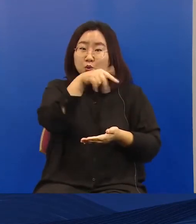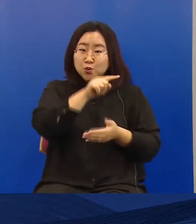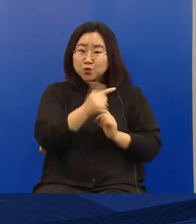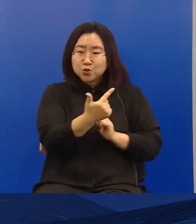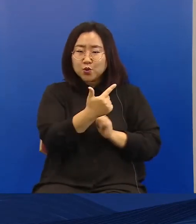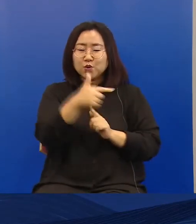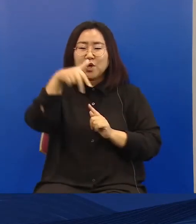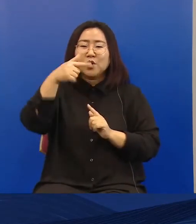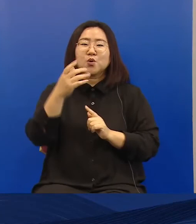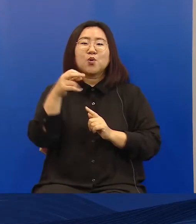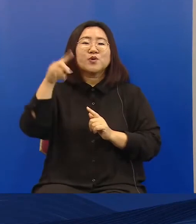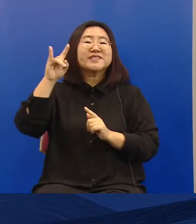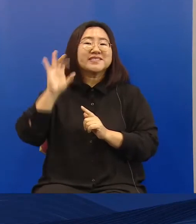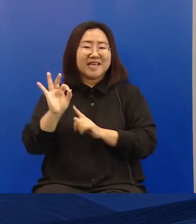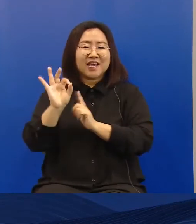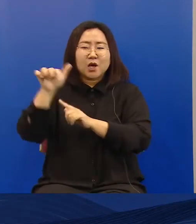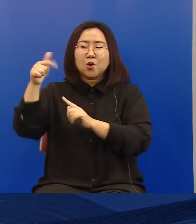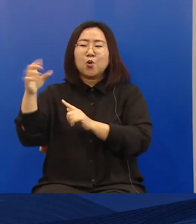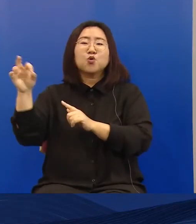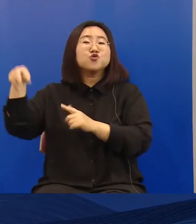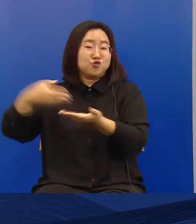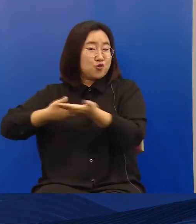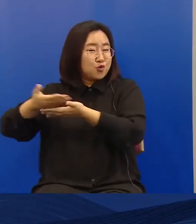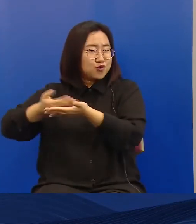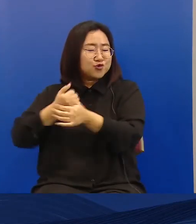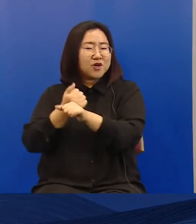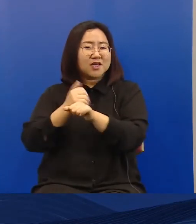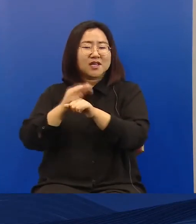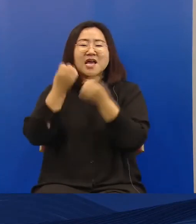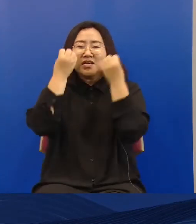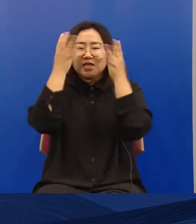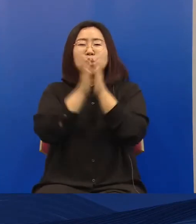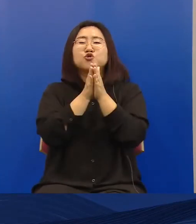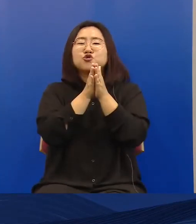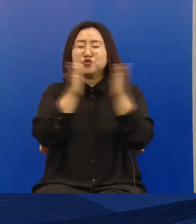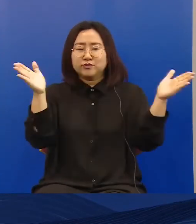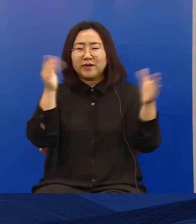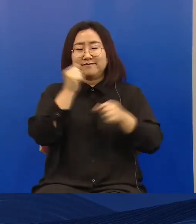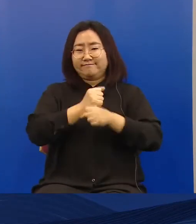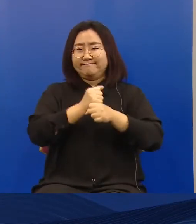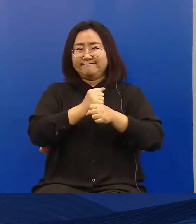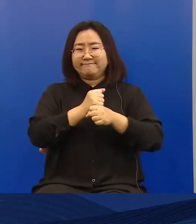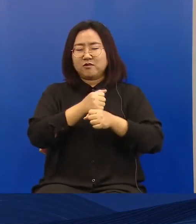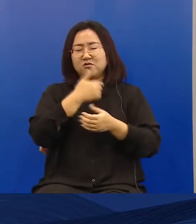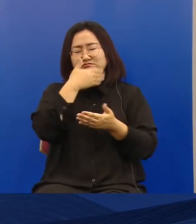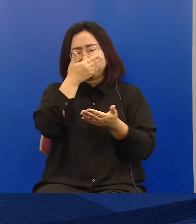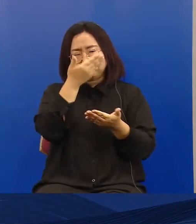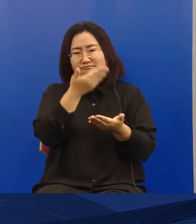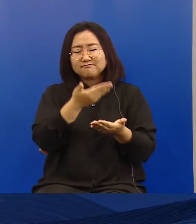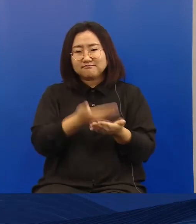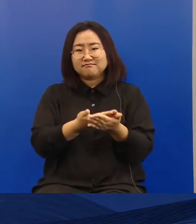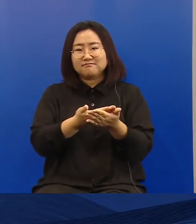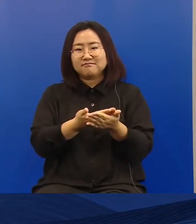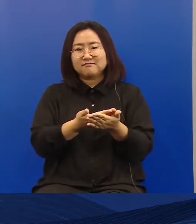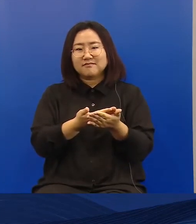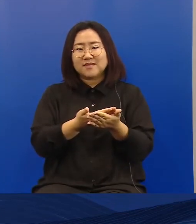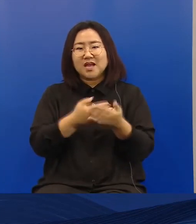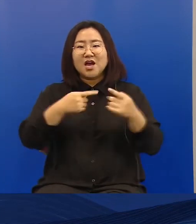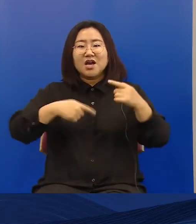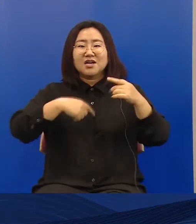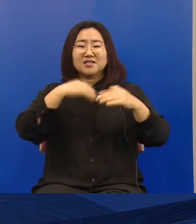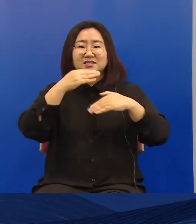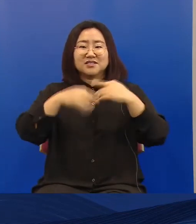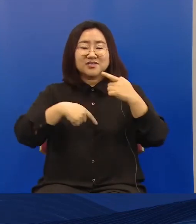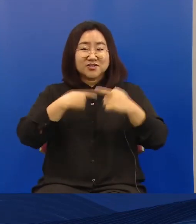with or without hearing aids can be together and be in co-prosperity. And I really